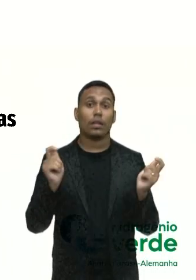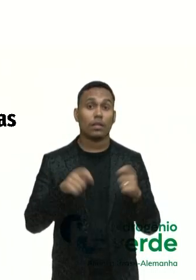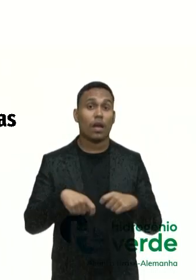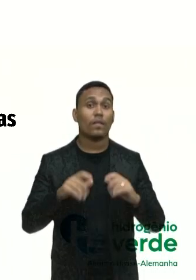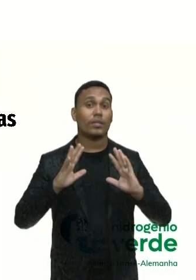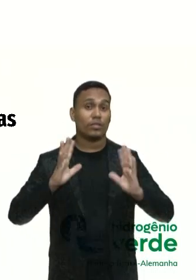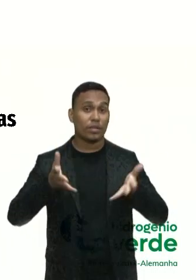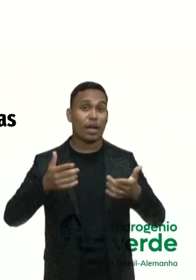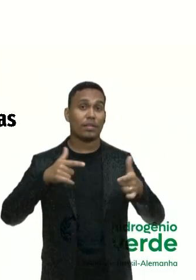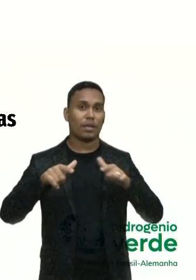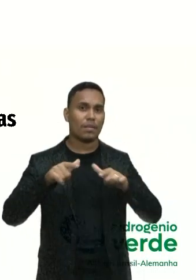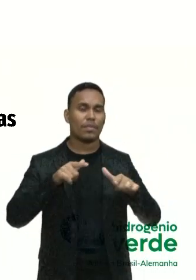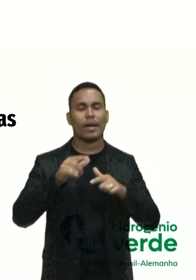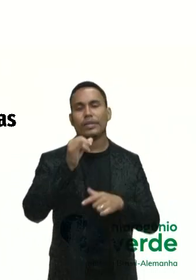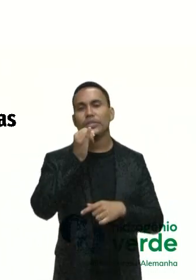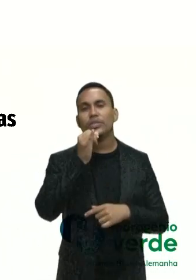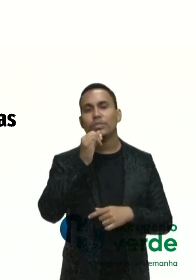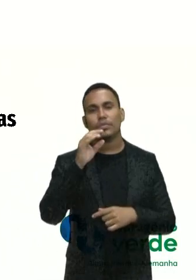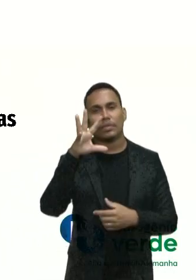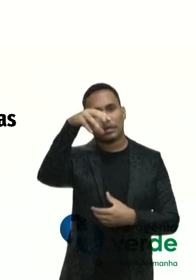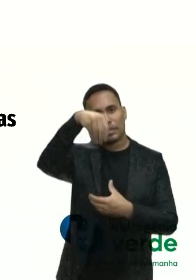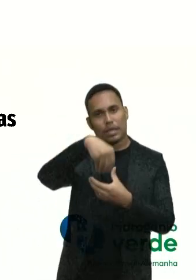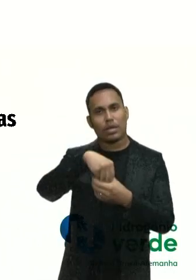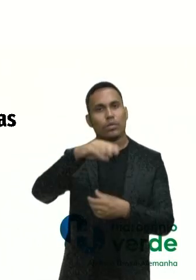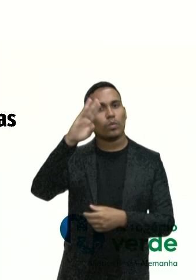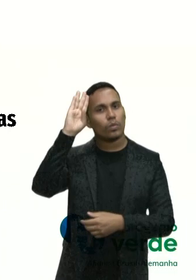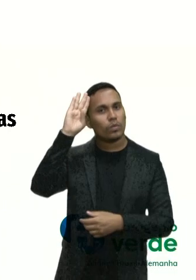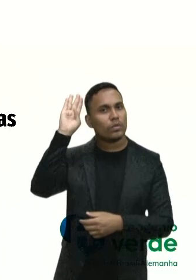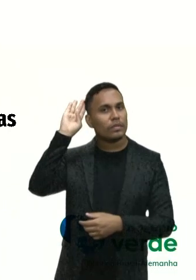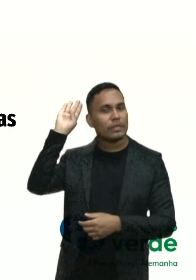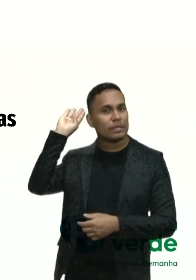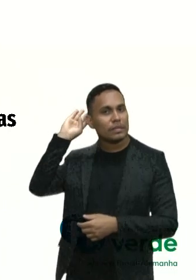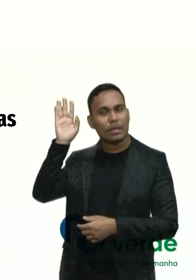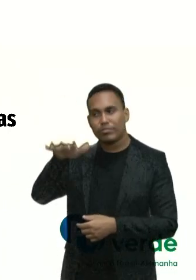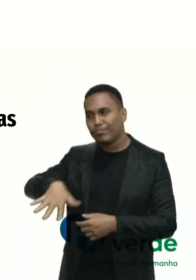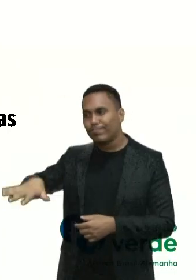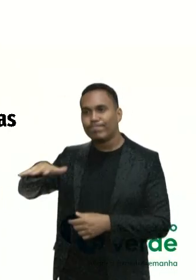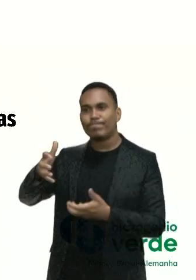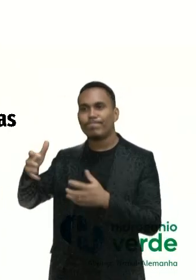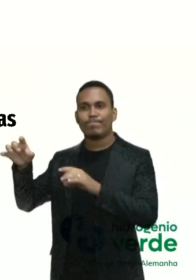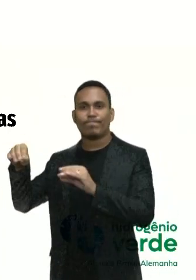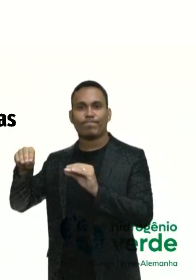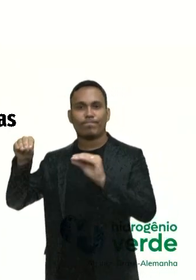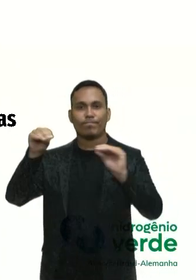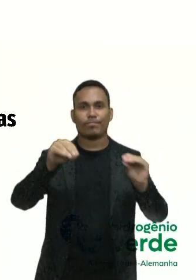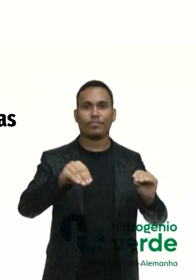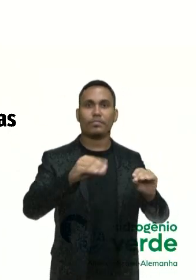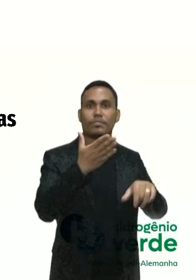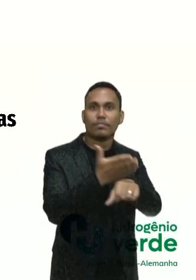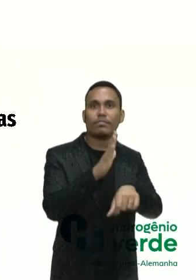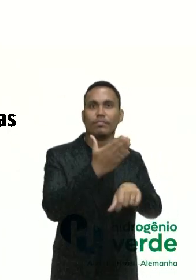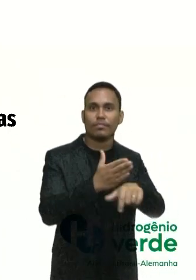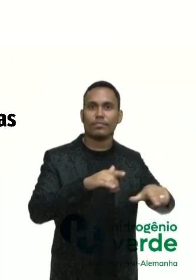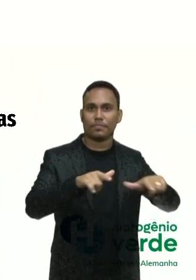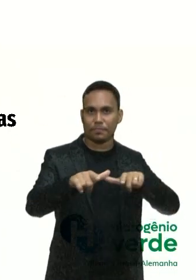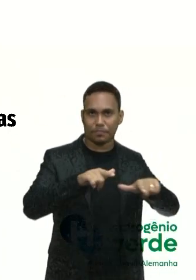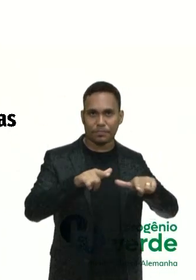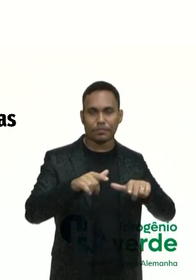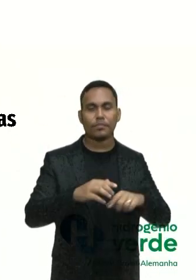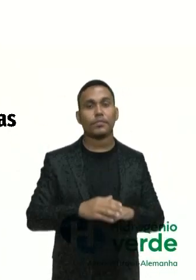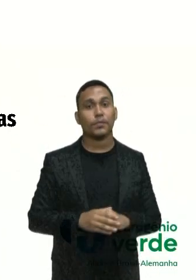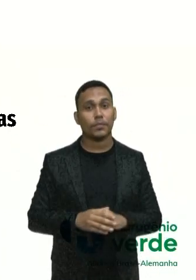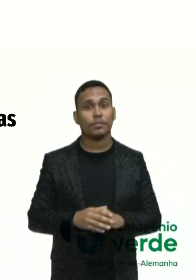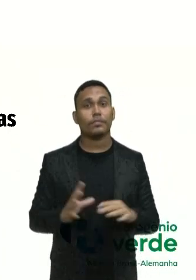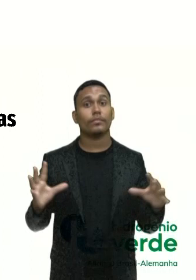em universidades com isso e querem sair do mercado acadêmico e começar a fazer isso. And so, there